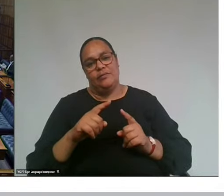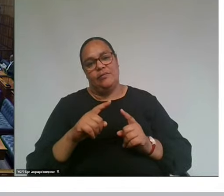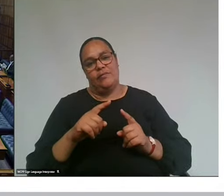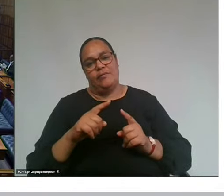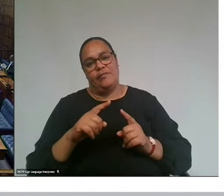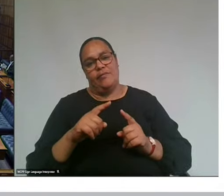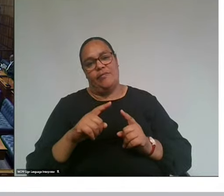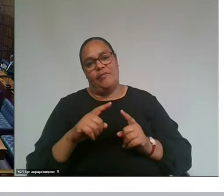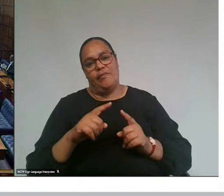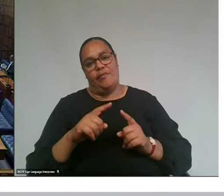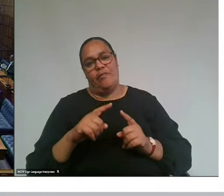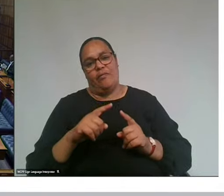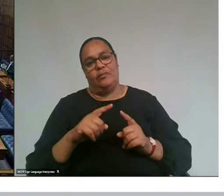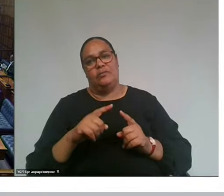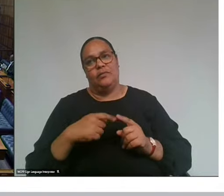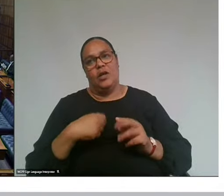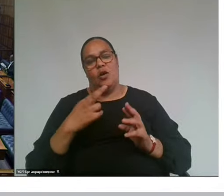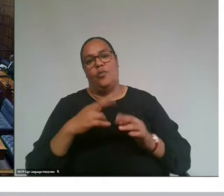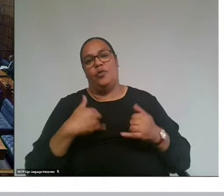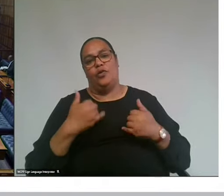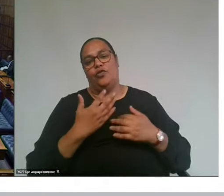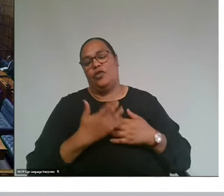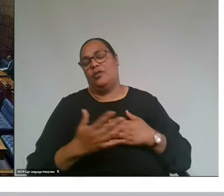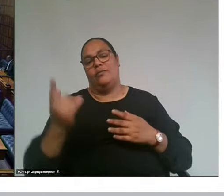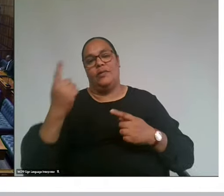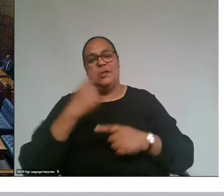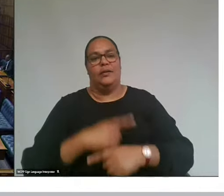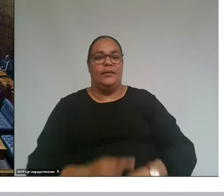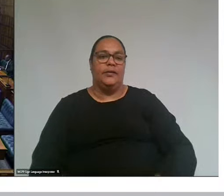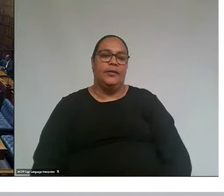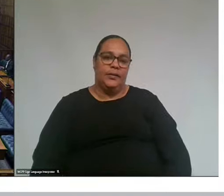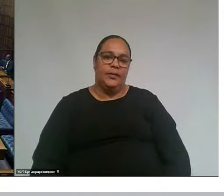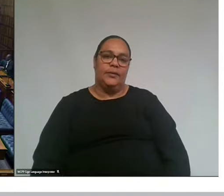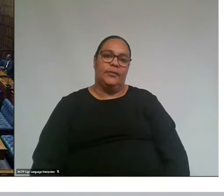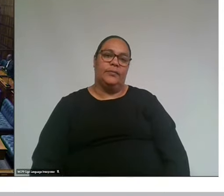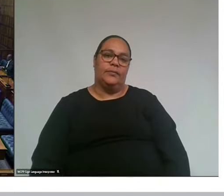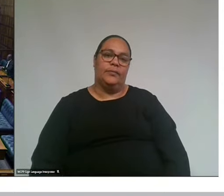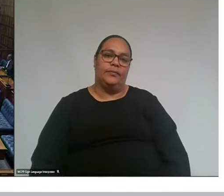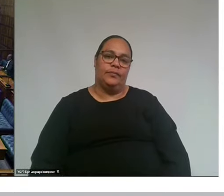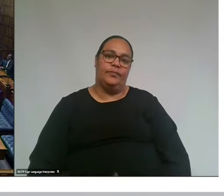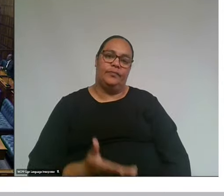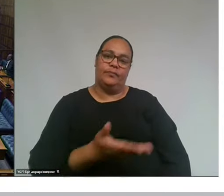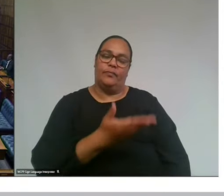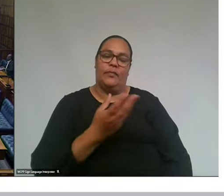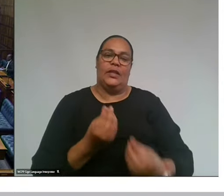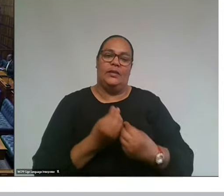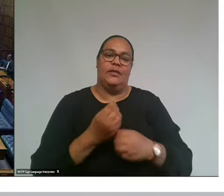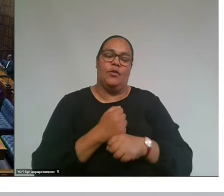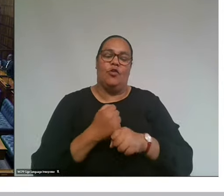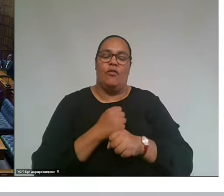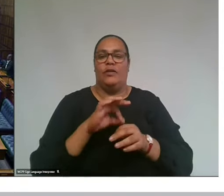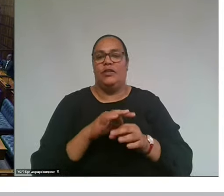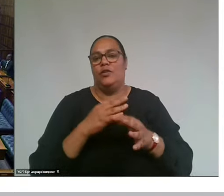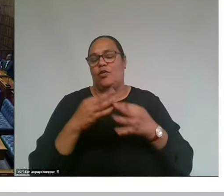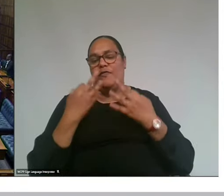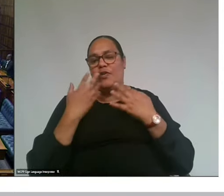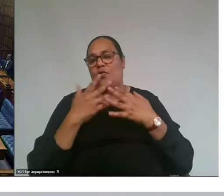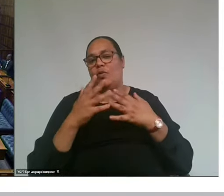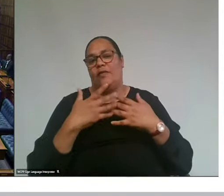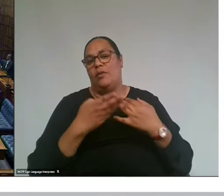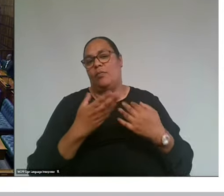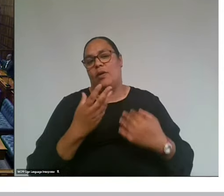but um but I do hope you enjoy the rest of the day all right thank you and please help yourselves s any of the cofes or Refreshments at the